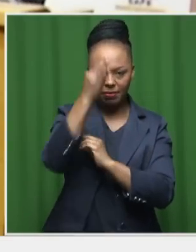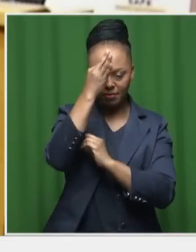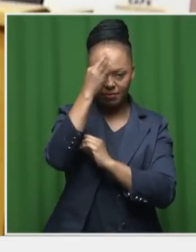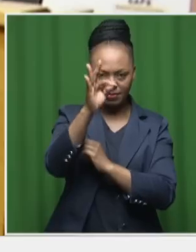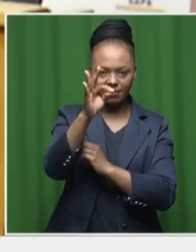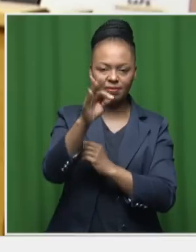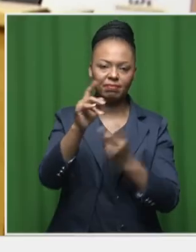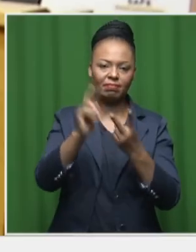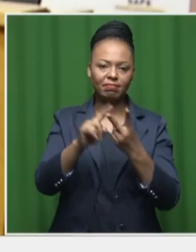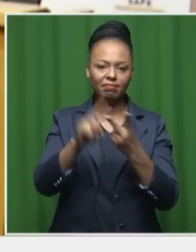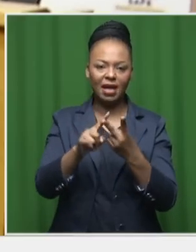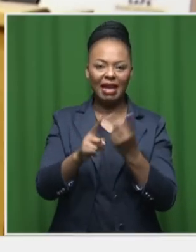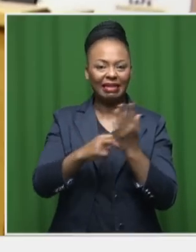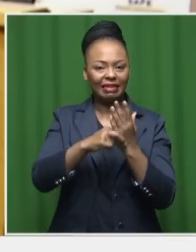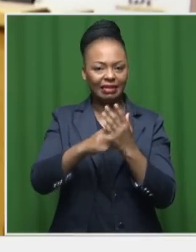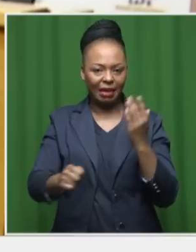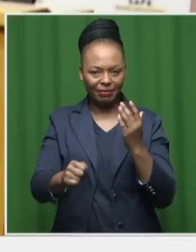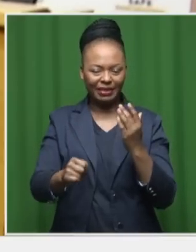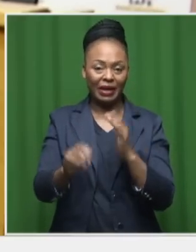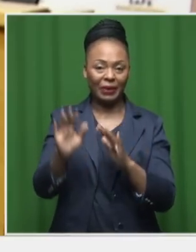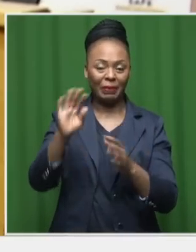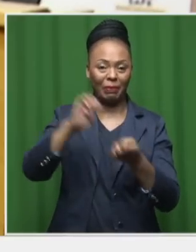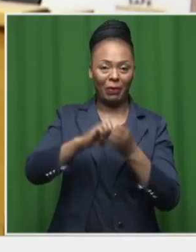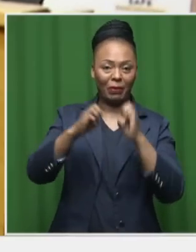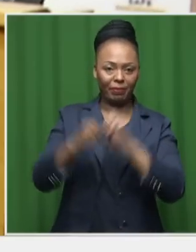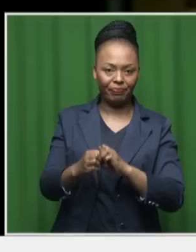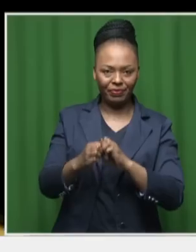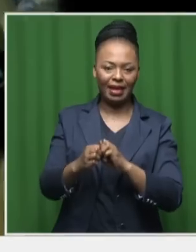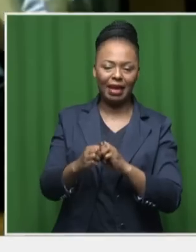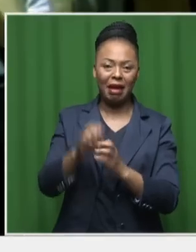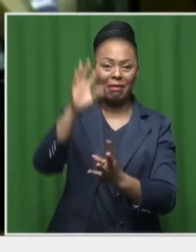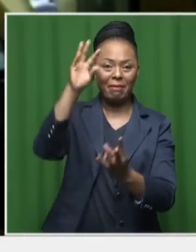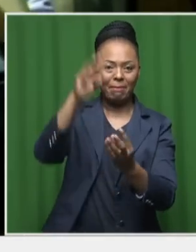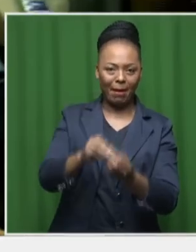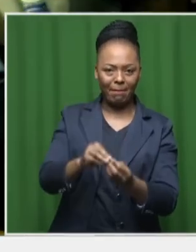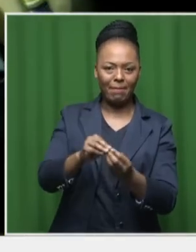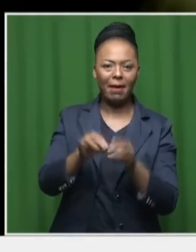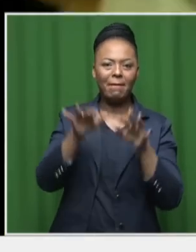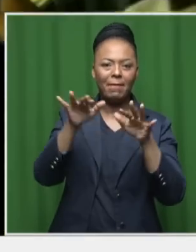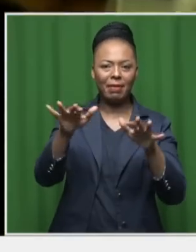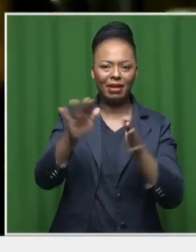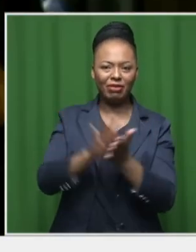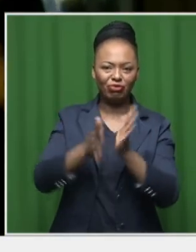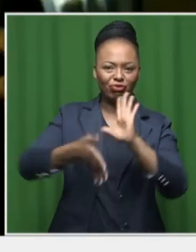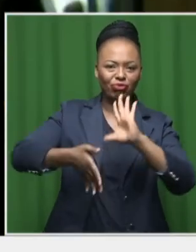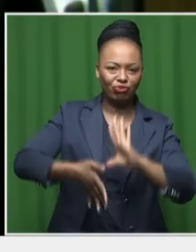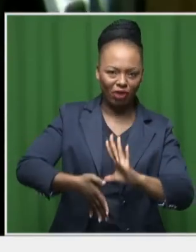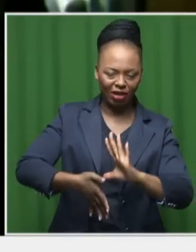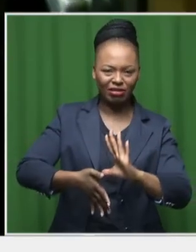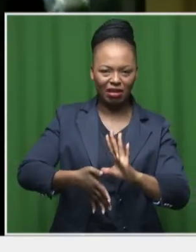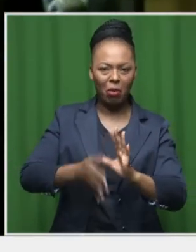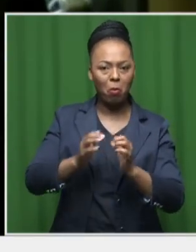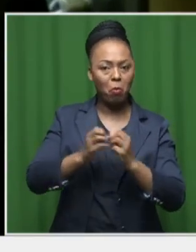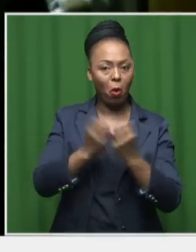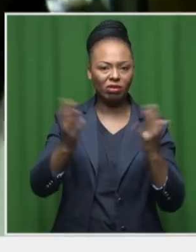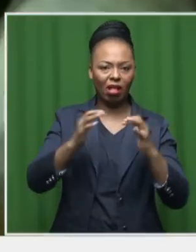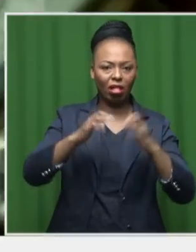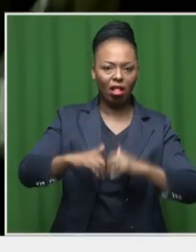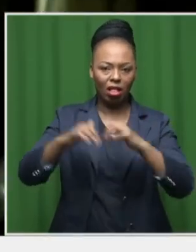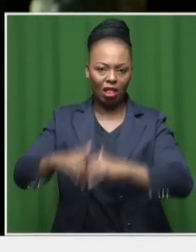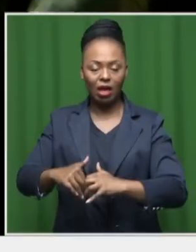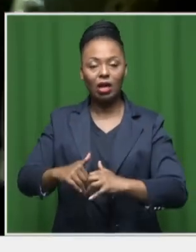crisis and the total failure of services and public infrastructure as the top issues of concern for the 2023 in